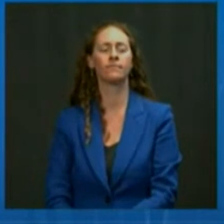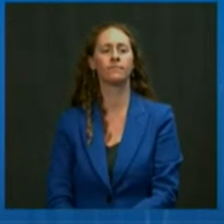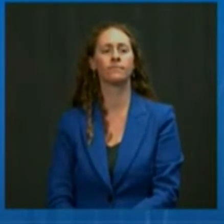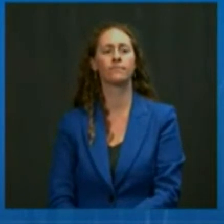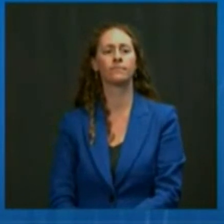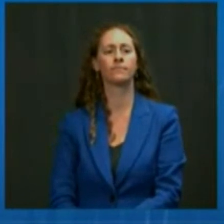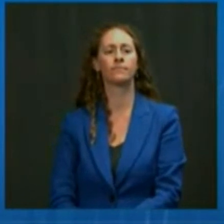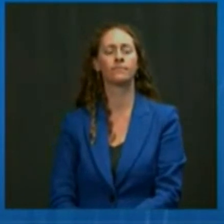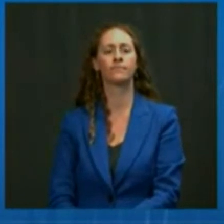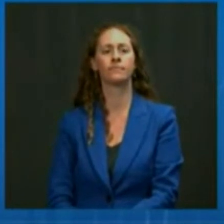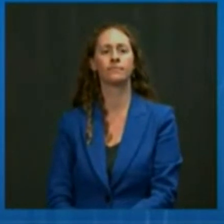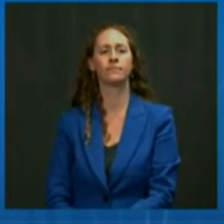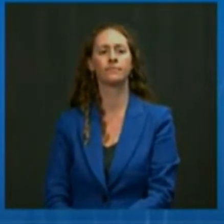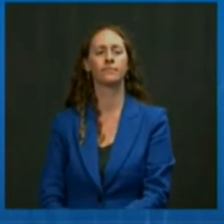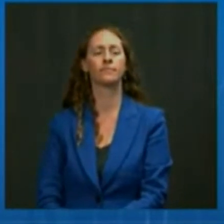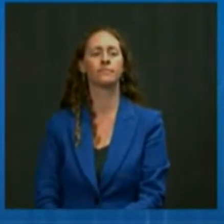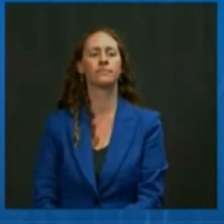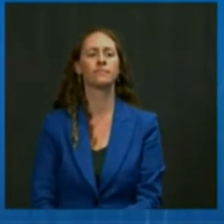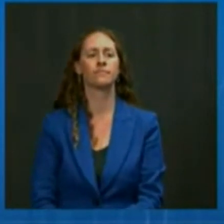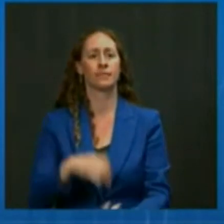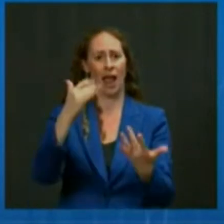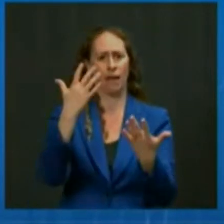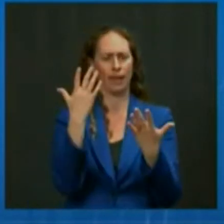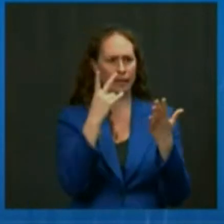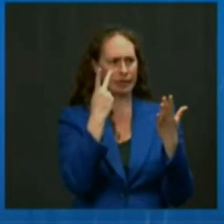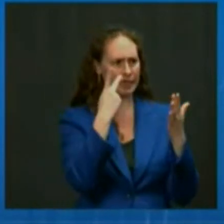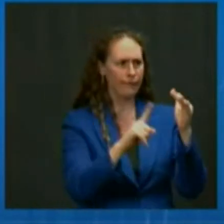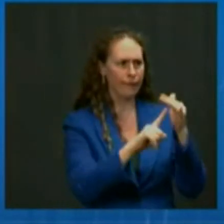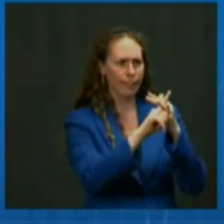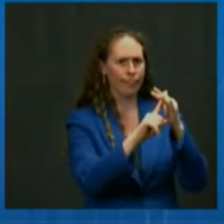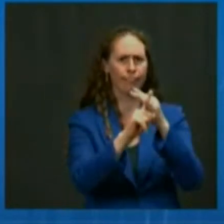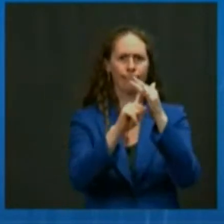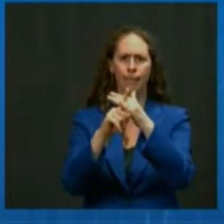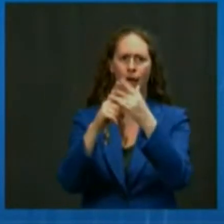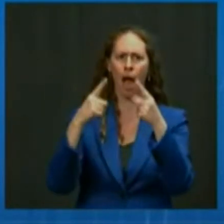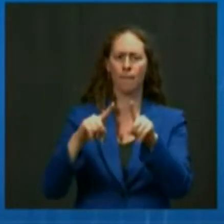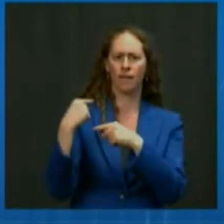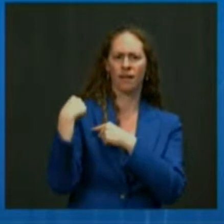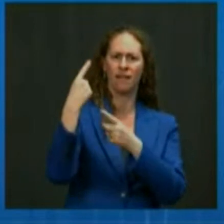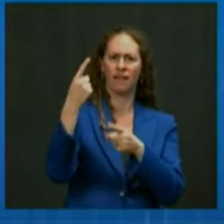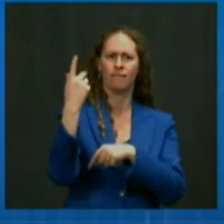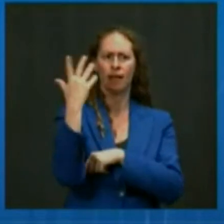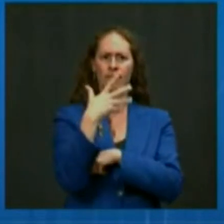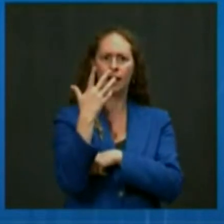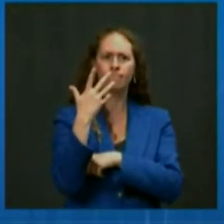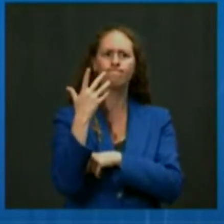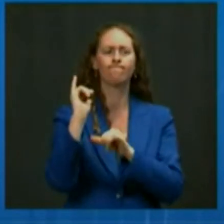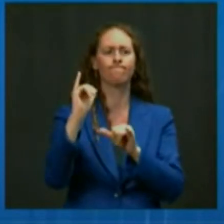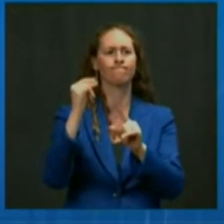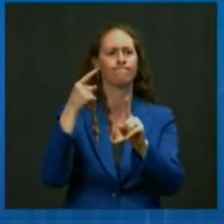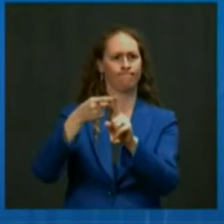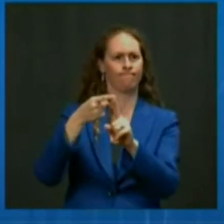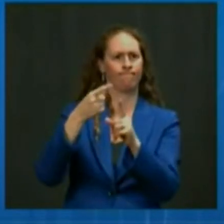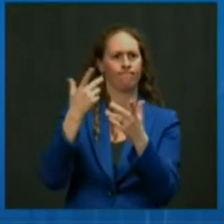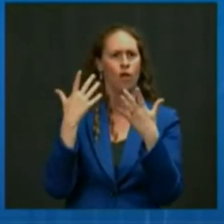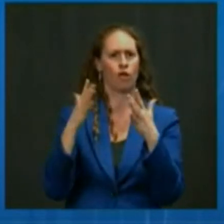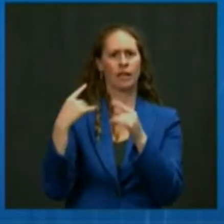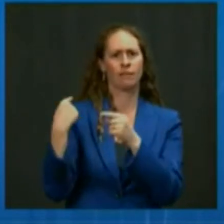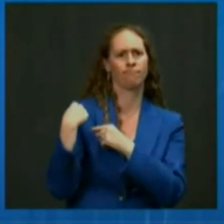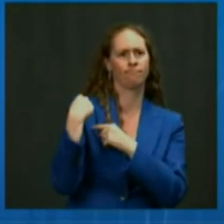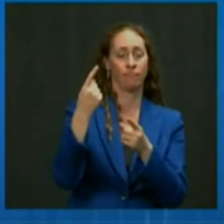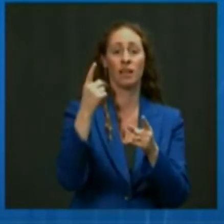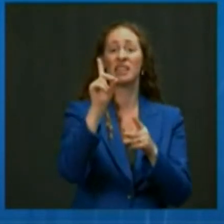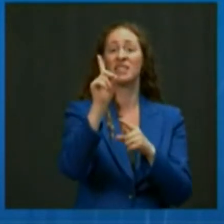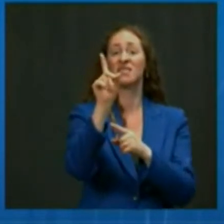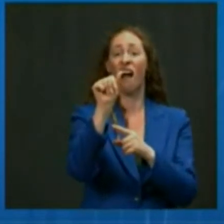seen over the data that really has been analyzed over the last week or two from data through July, because it was important to really understand the impact of the